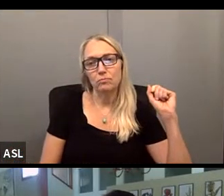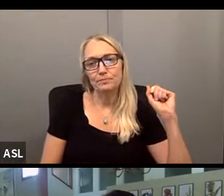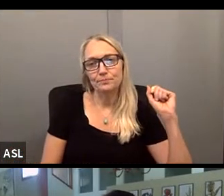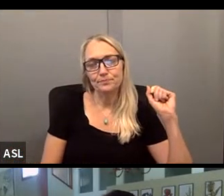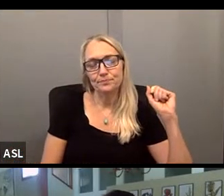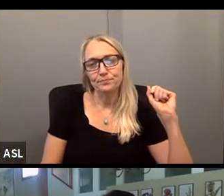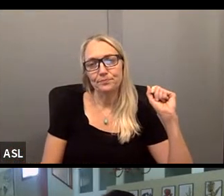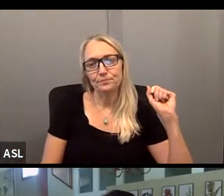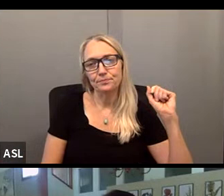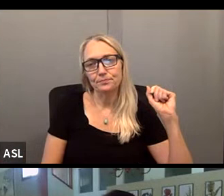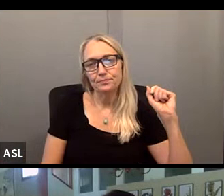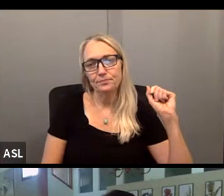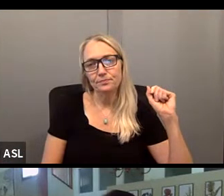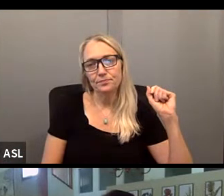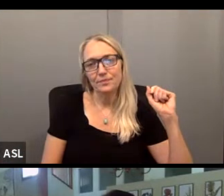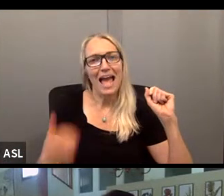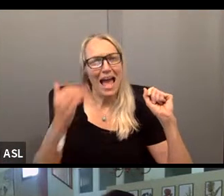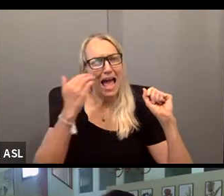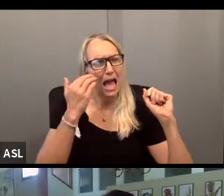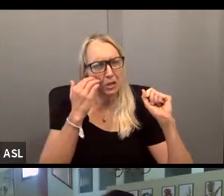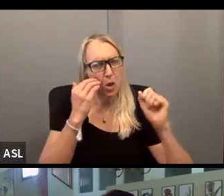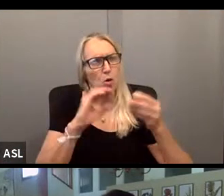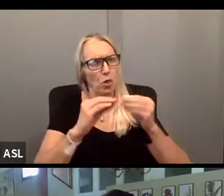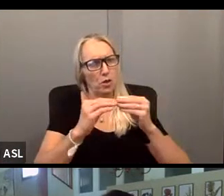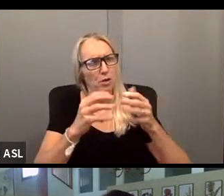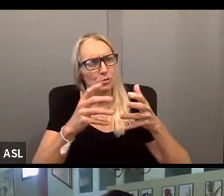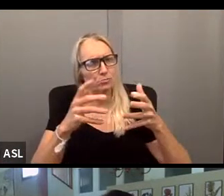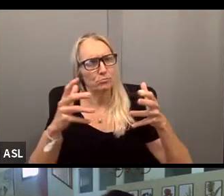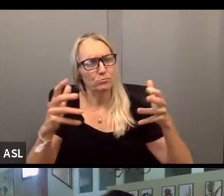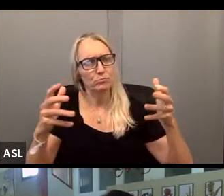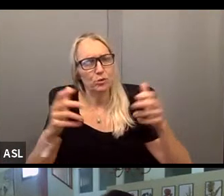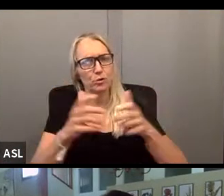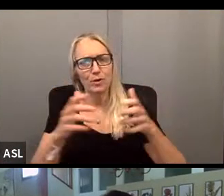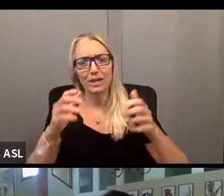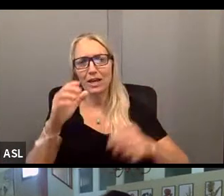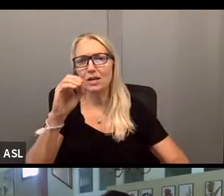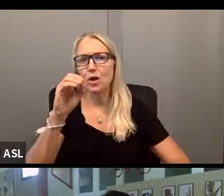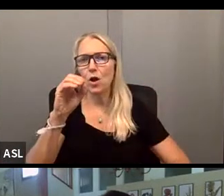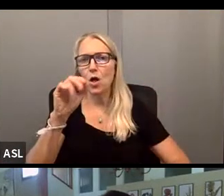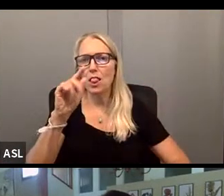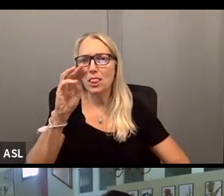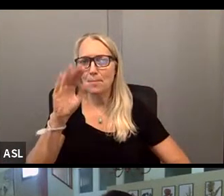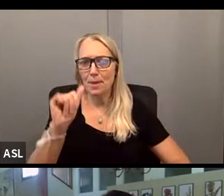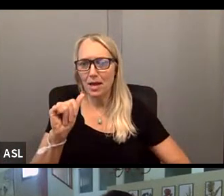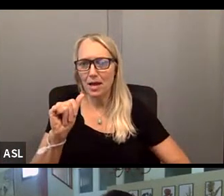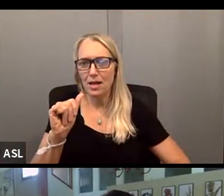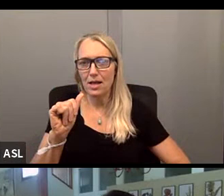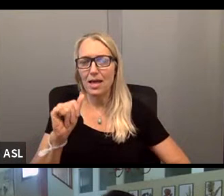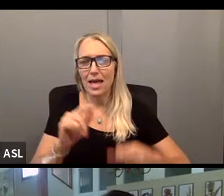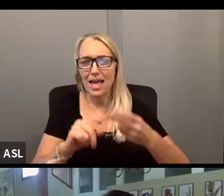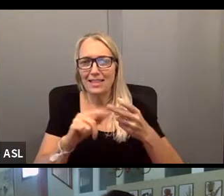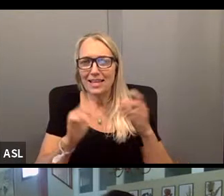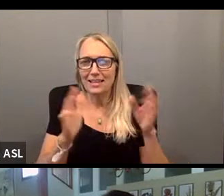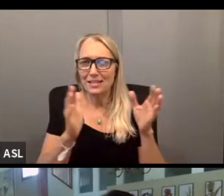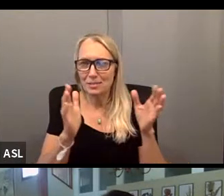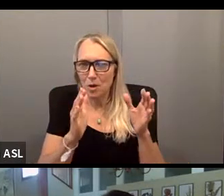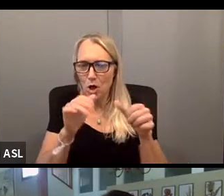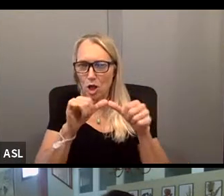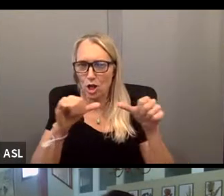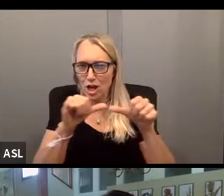I know that the population is growing around Olympia and the small municipalities